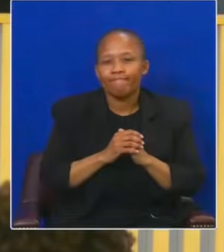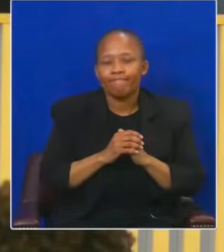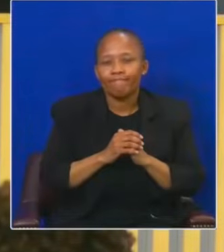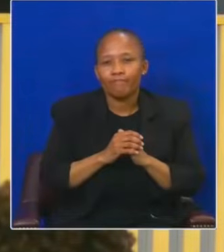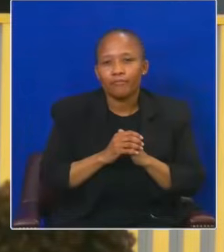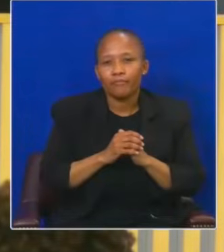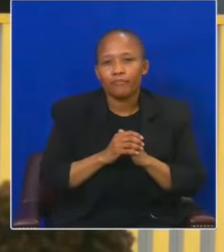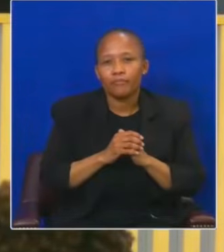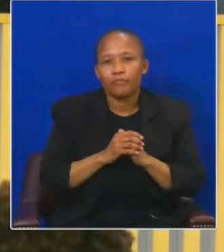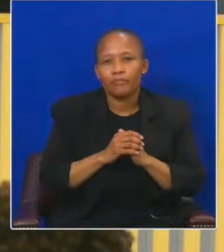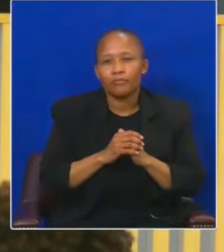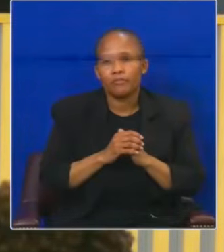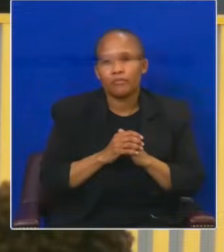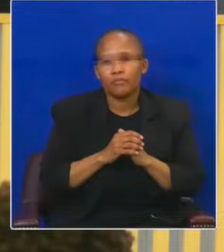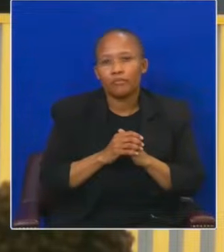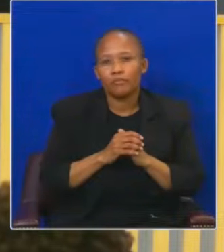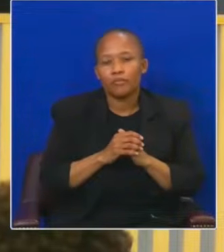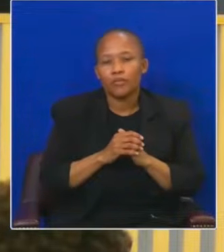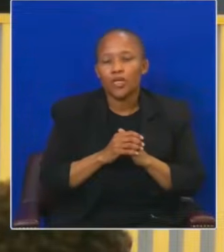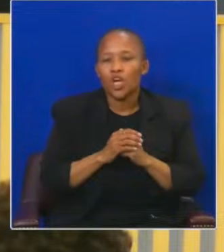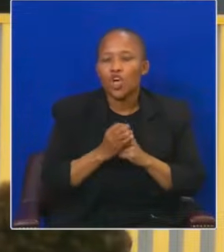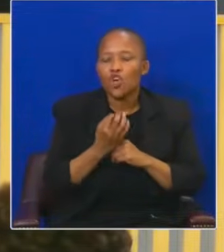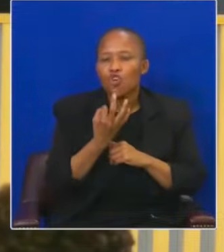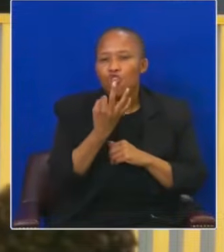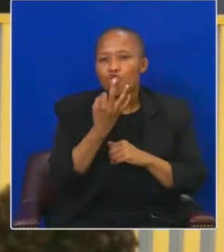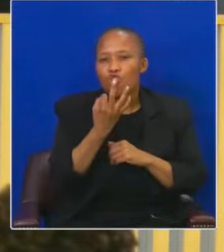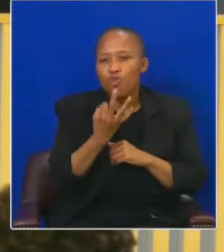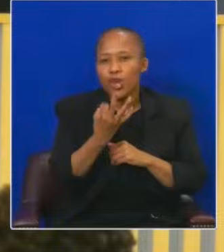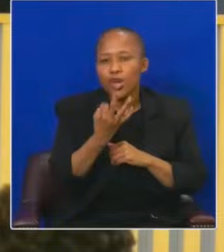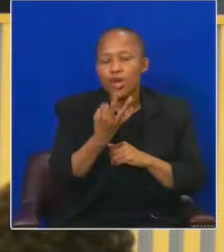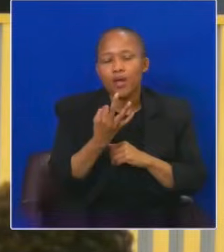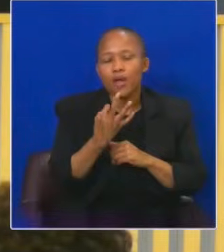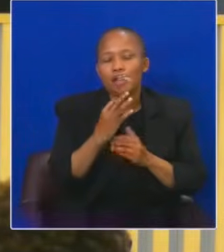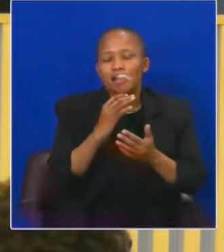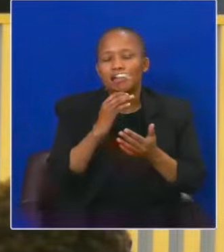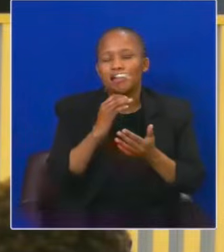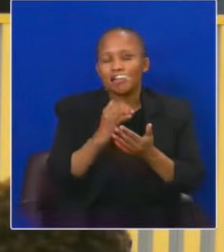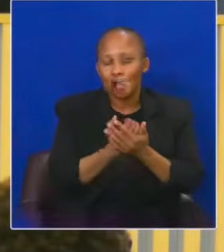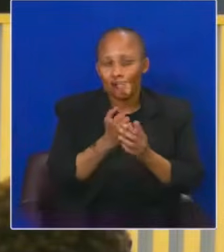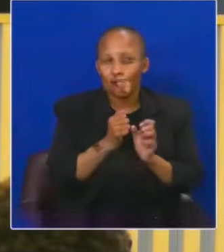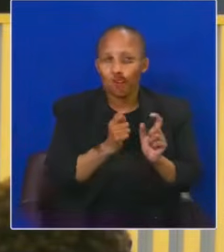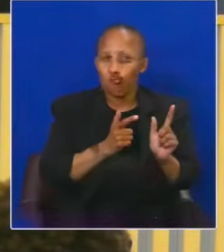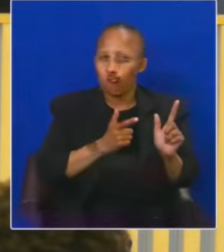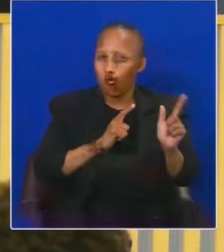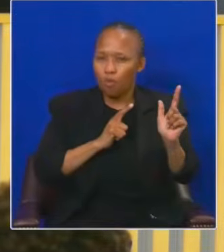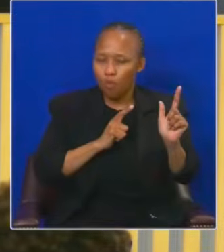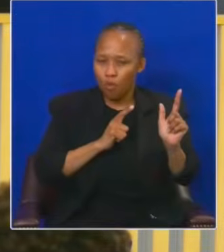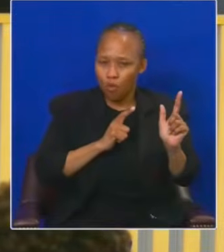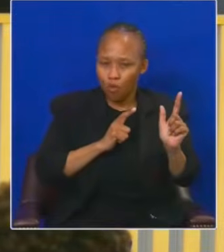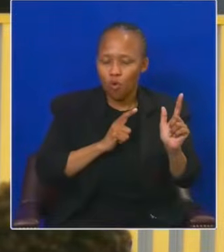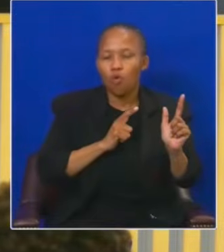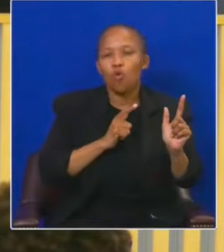3 safes, rifle safes in that room.